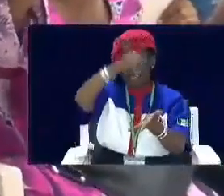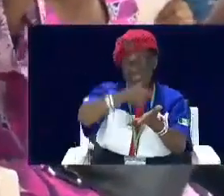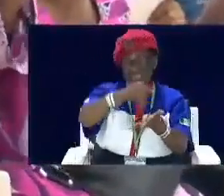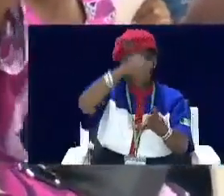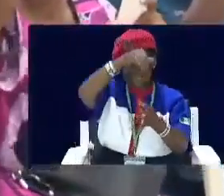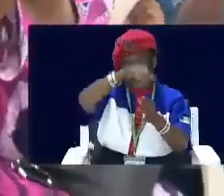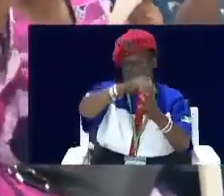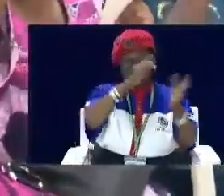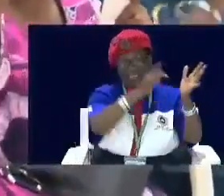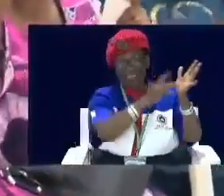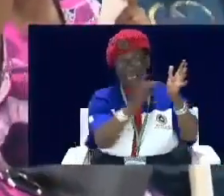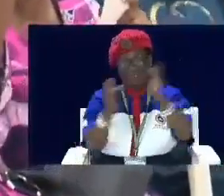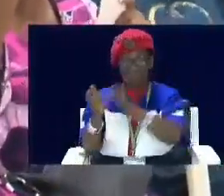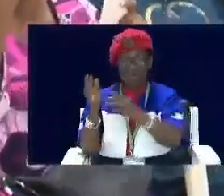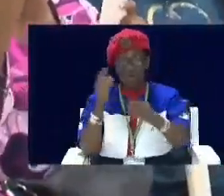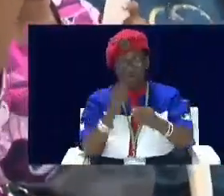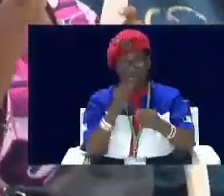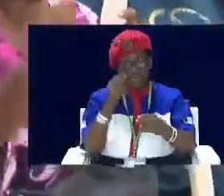rẹ.